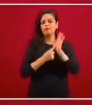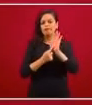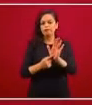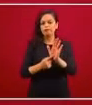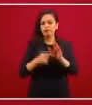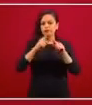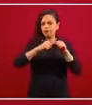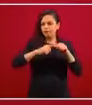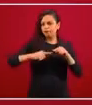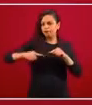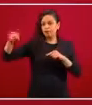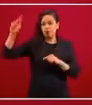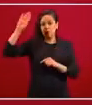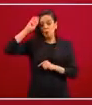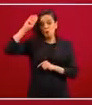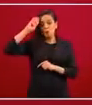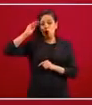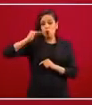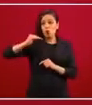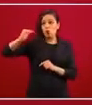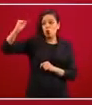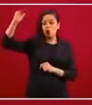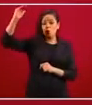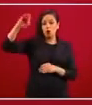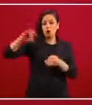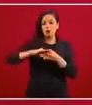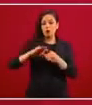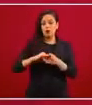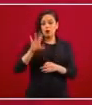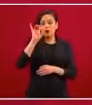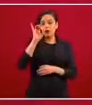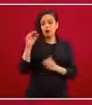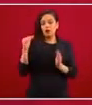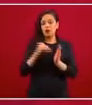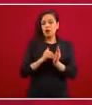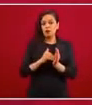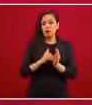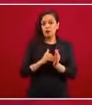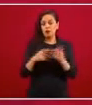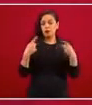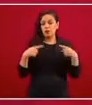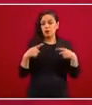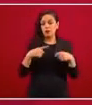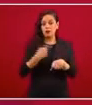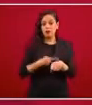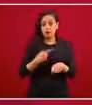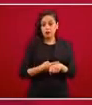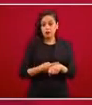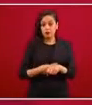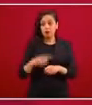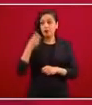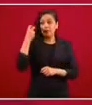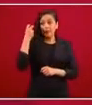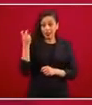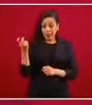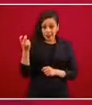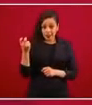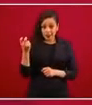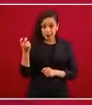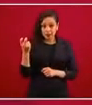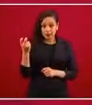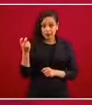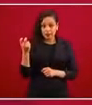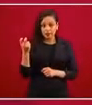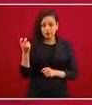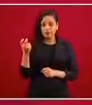Thursday, you will remember that we presented a very sharp epidemic curve that reached the 30,000 cases.